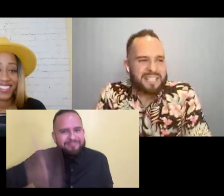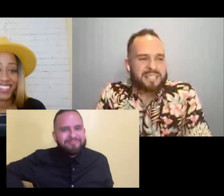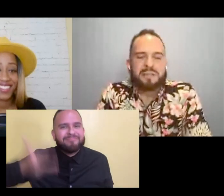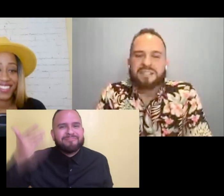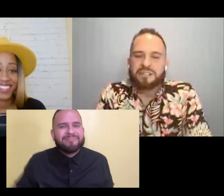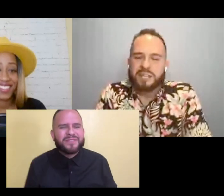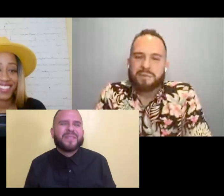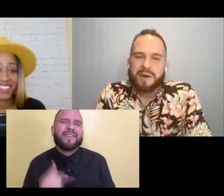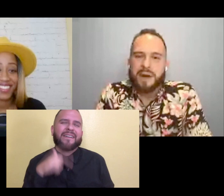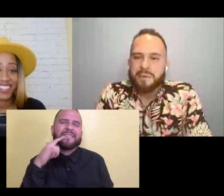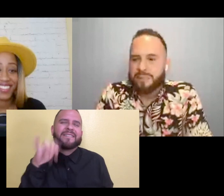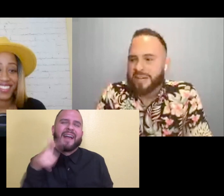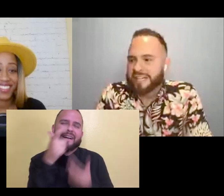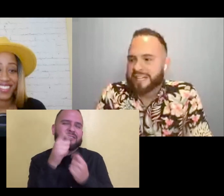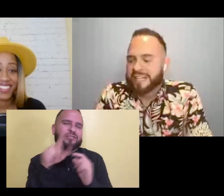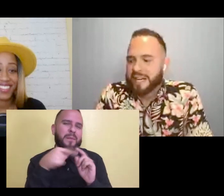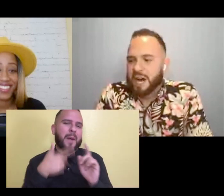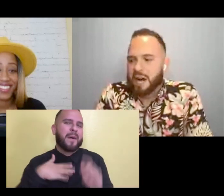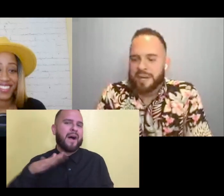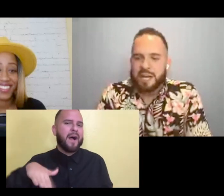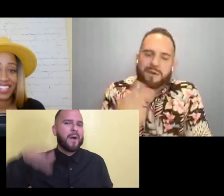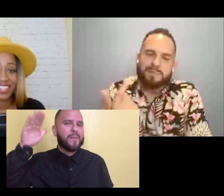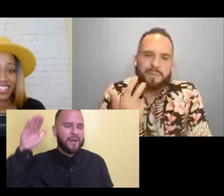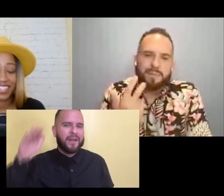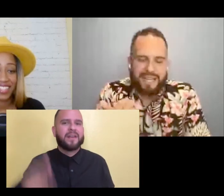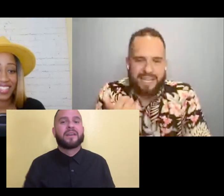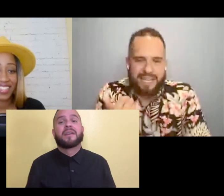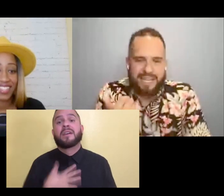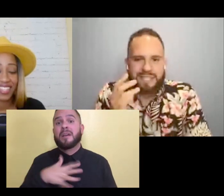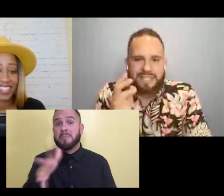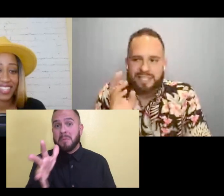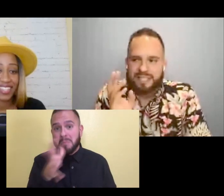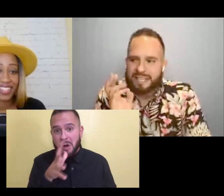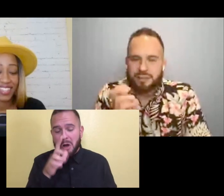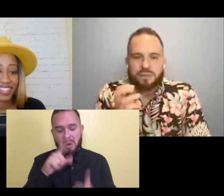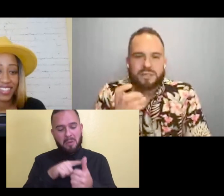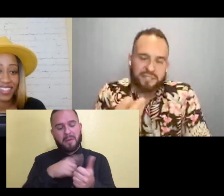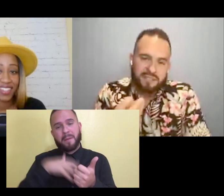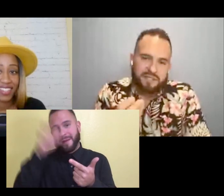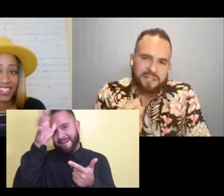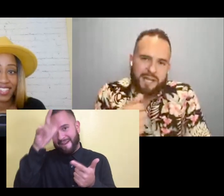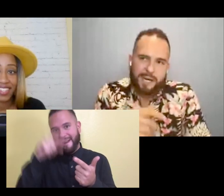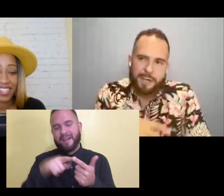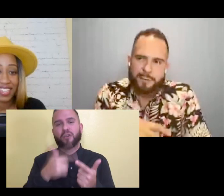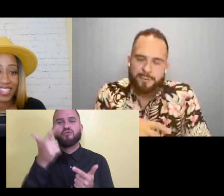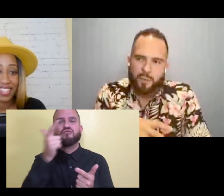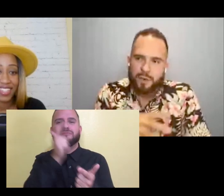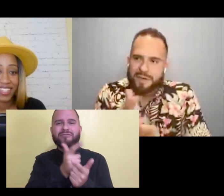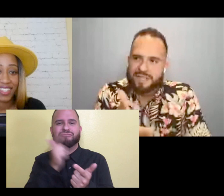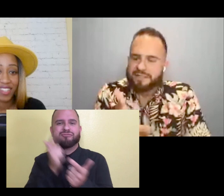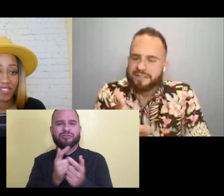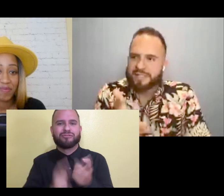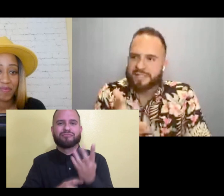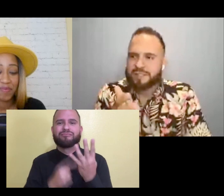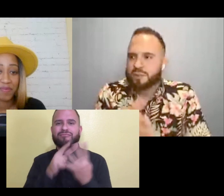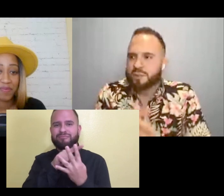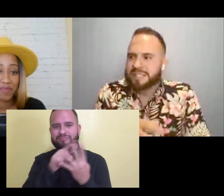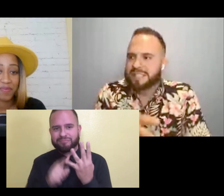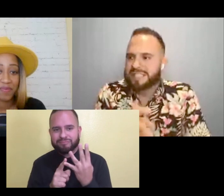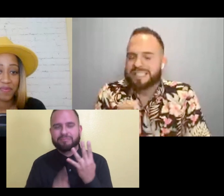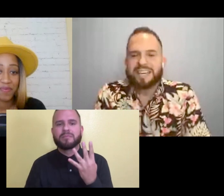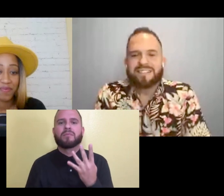that was, I think, something interesting about my upbringing. I got my mom, my dad, and 2 sisters. One of my sisters